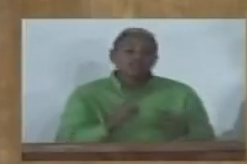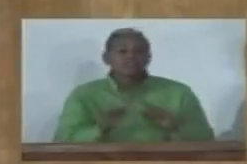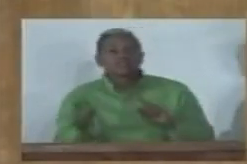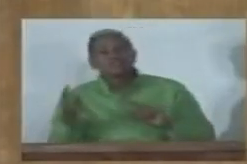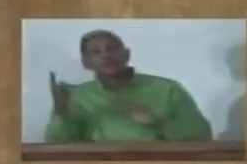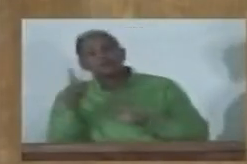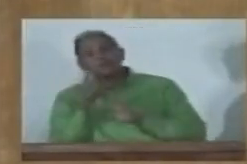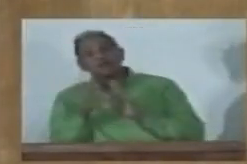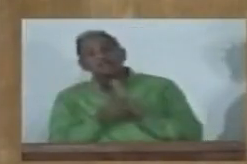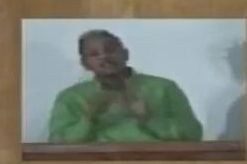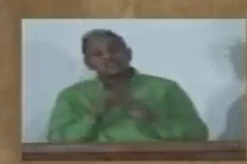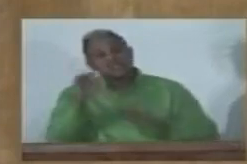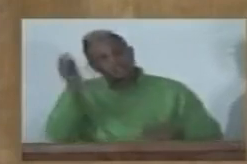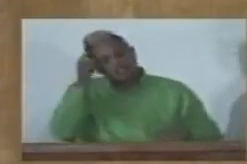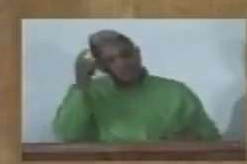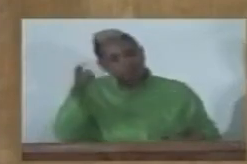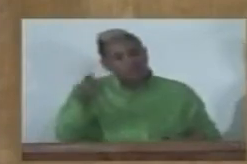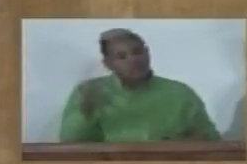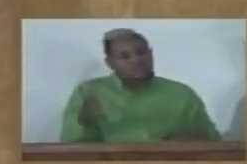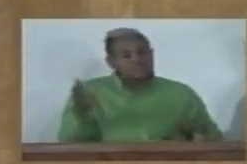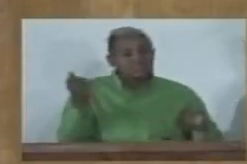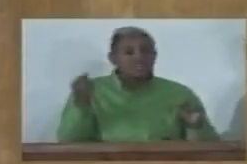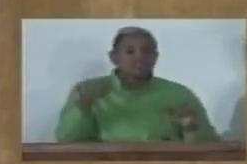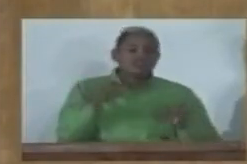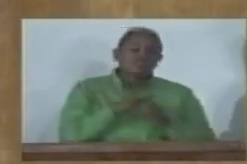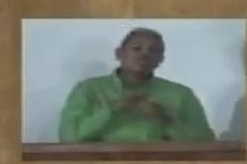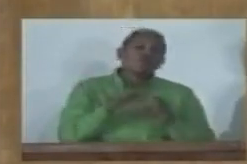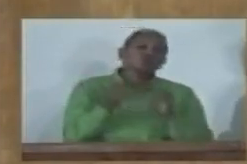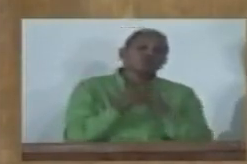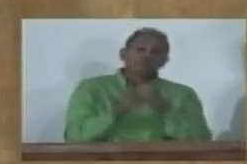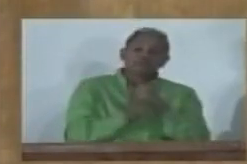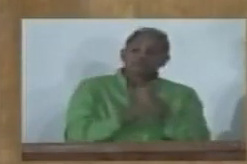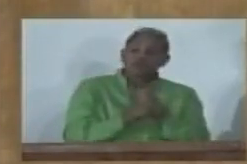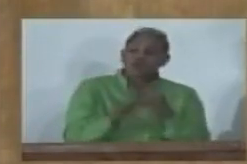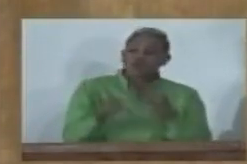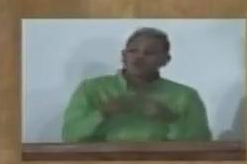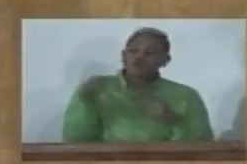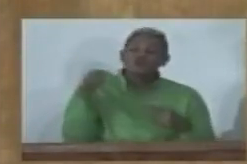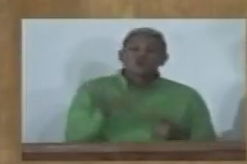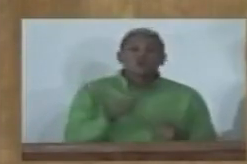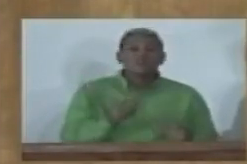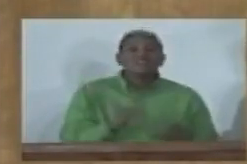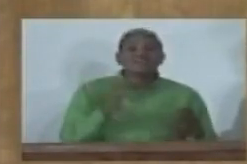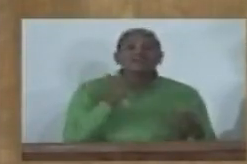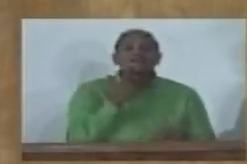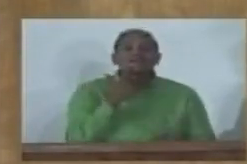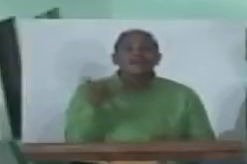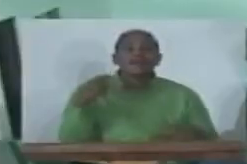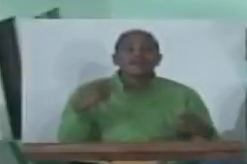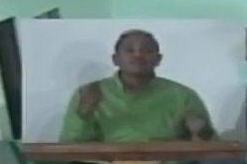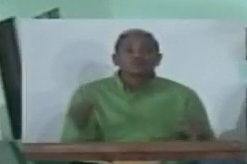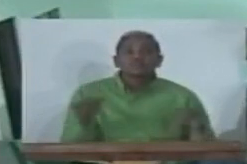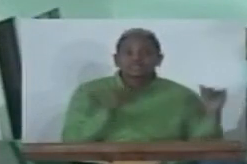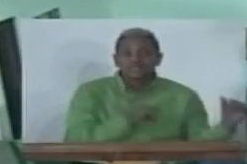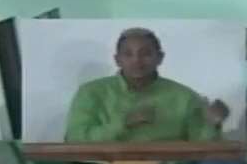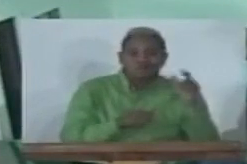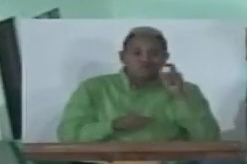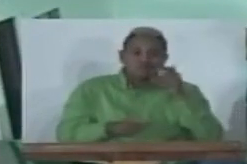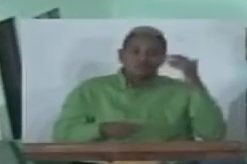government. One to catch the vote with PR. And when you come and face the music, you have to do the same thing that was